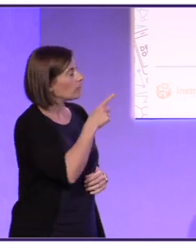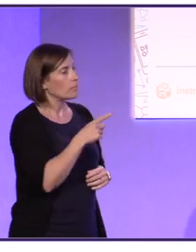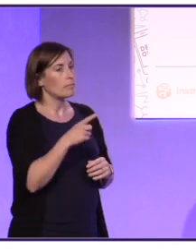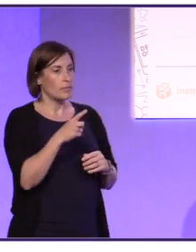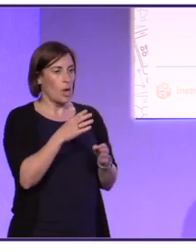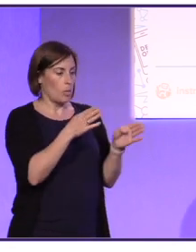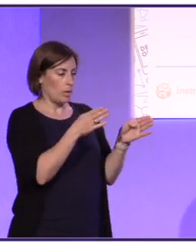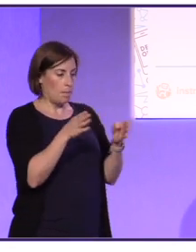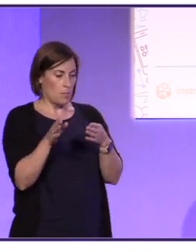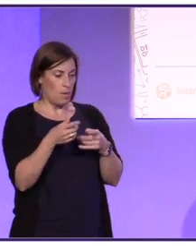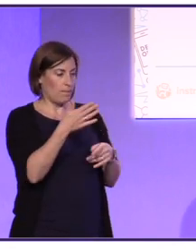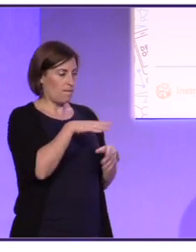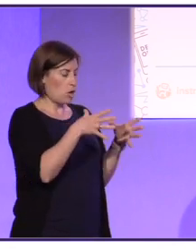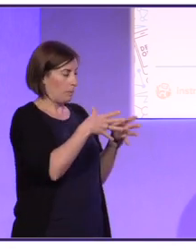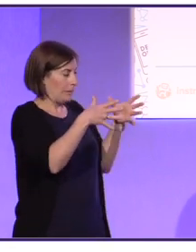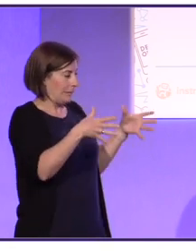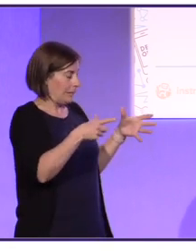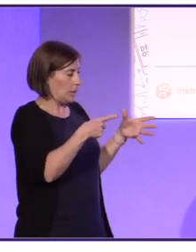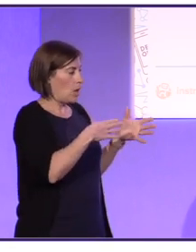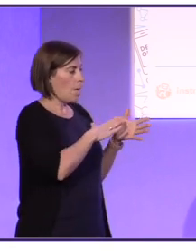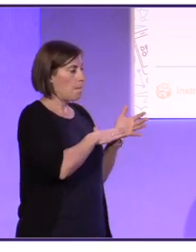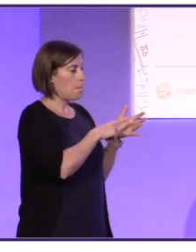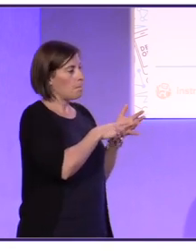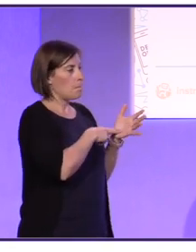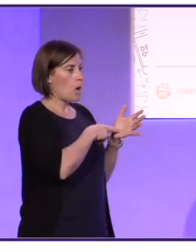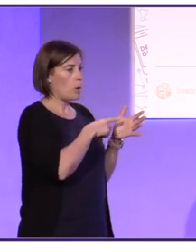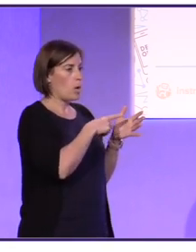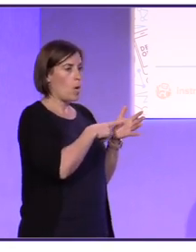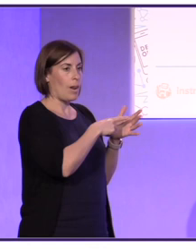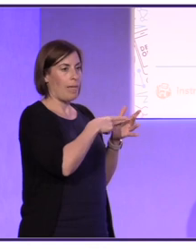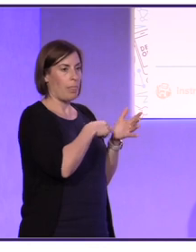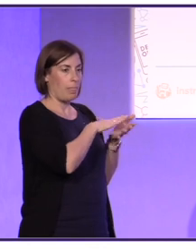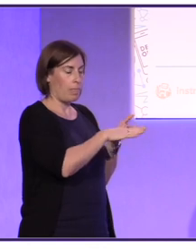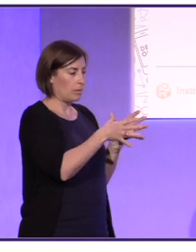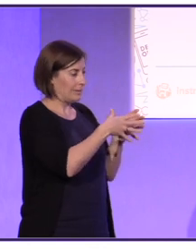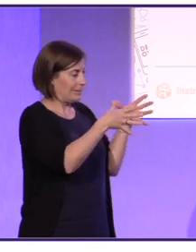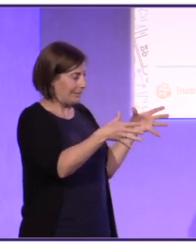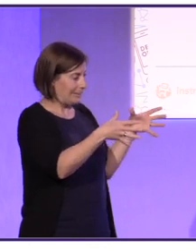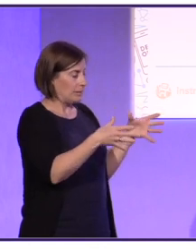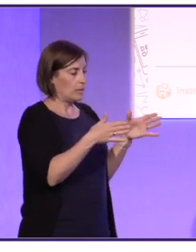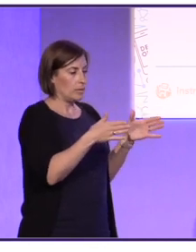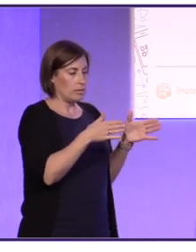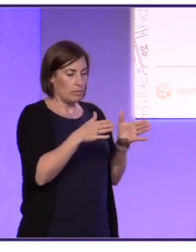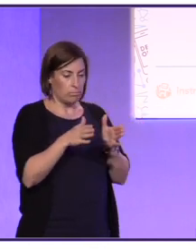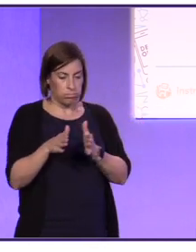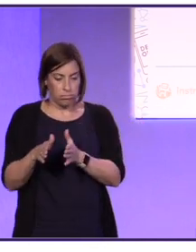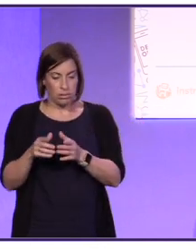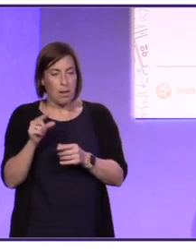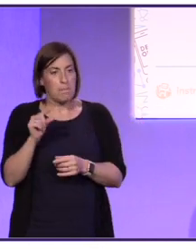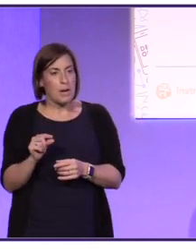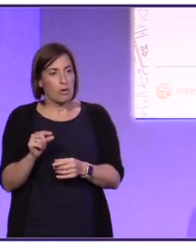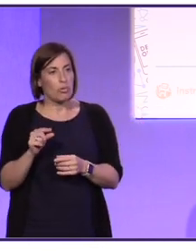microservice timeline. You've got a big chunk. Takes them off, then those microservices evolve further.